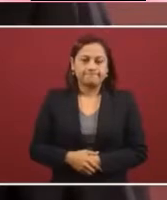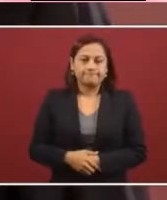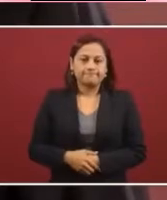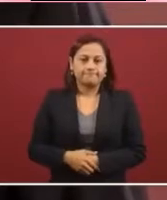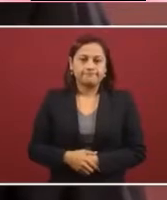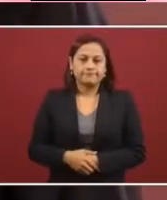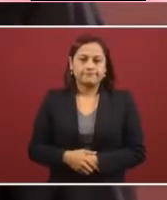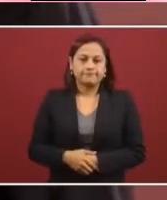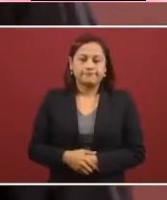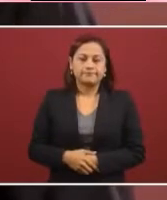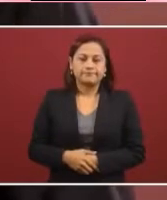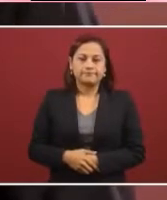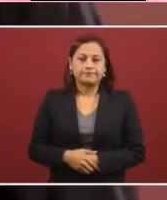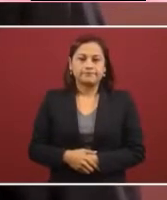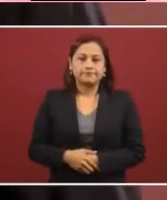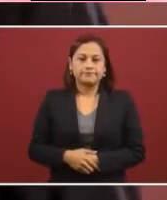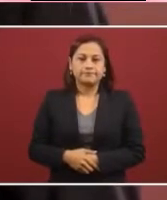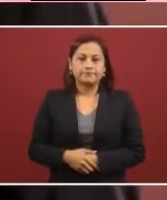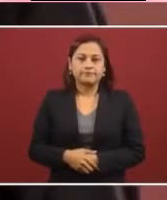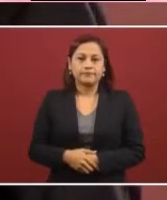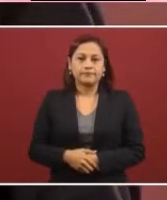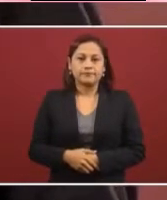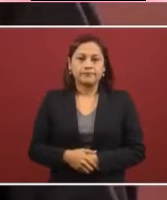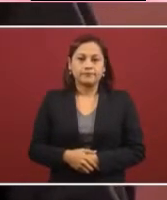Especially the aggression